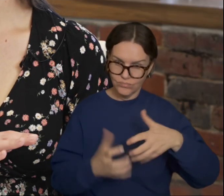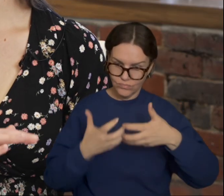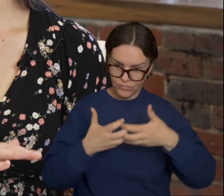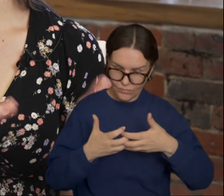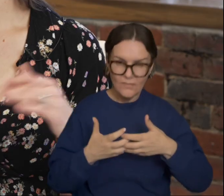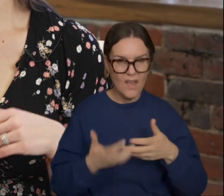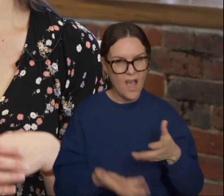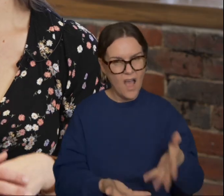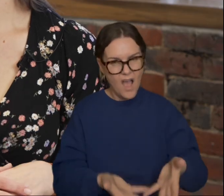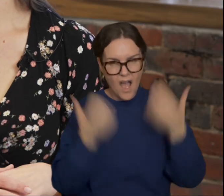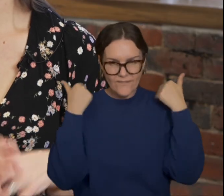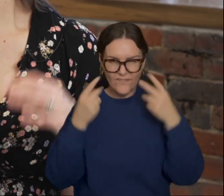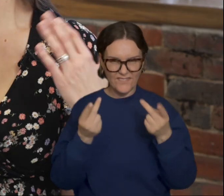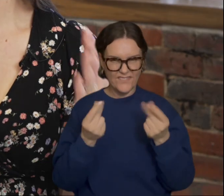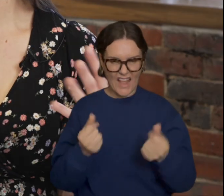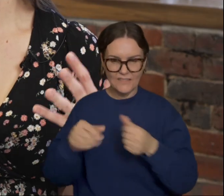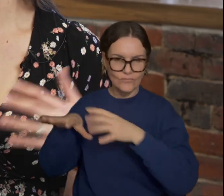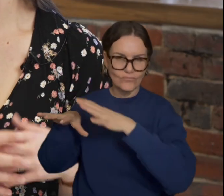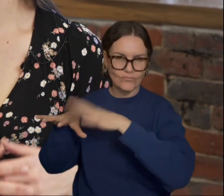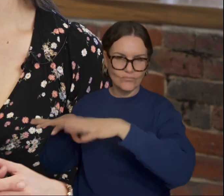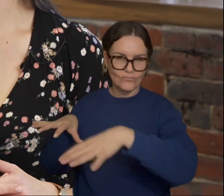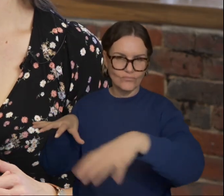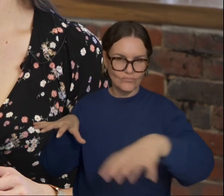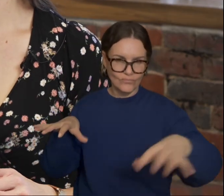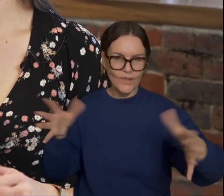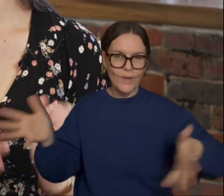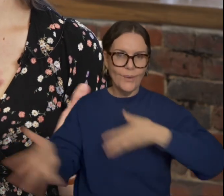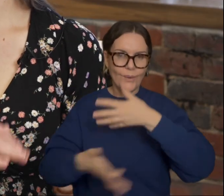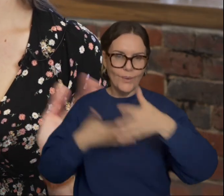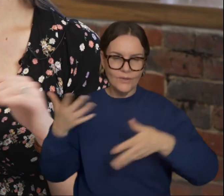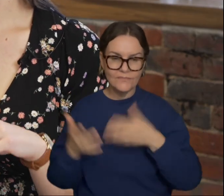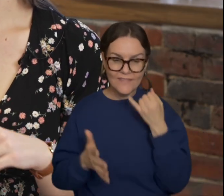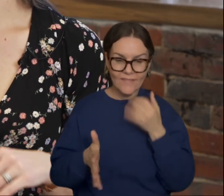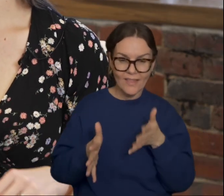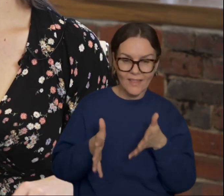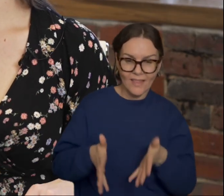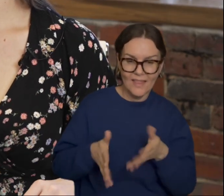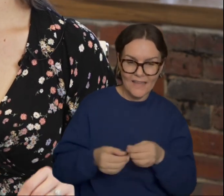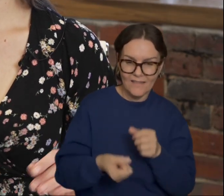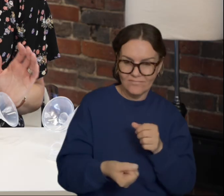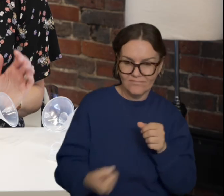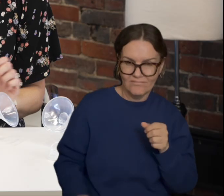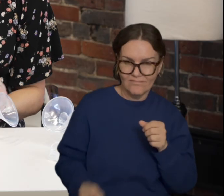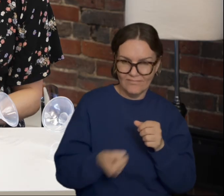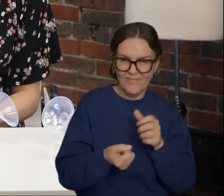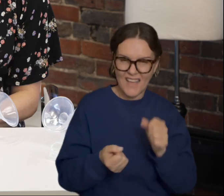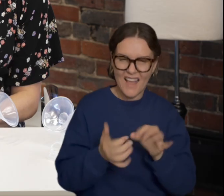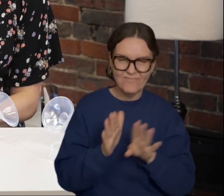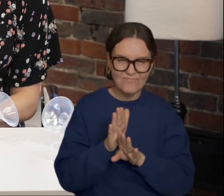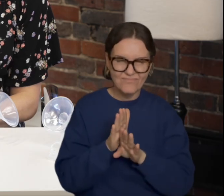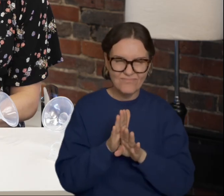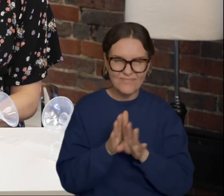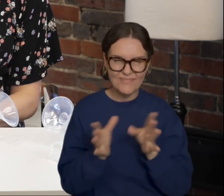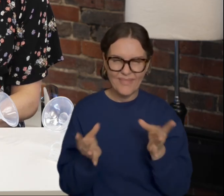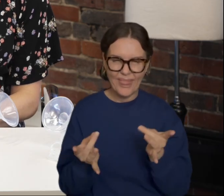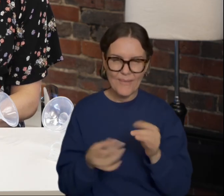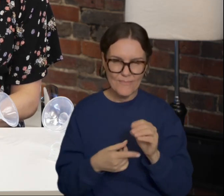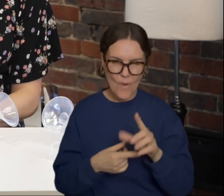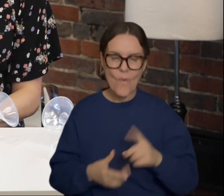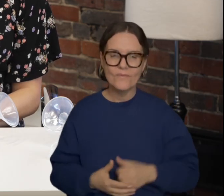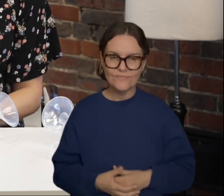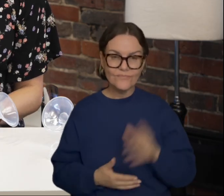you want to take them out pretty quickly. You don't want them to sit in that wet environment and then they can air dry. So those are your 2 options for